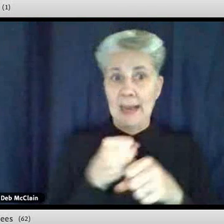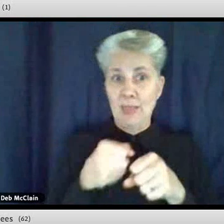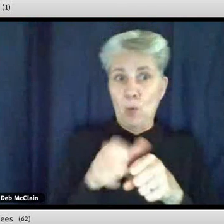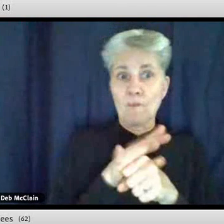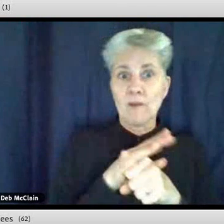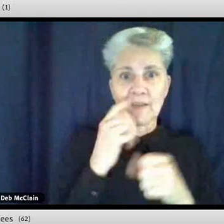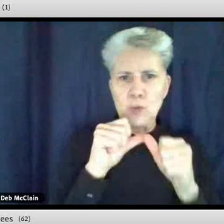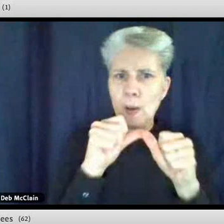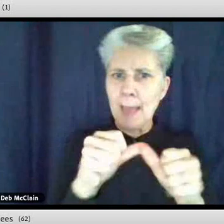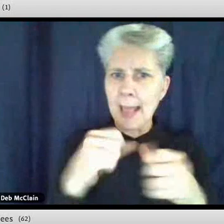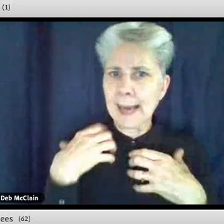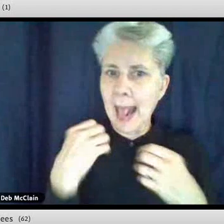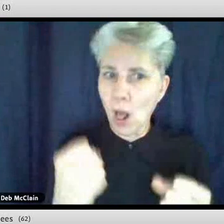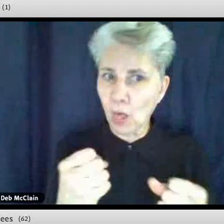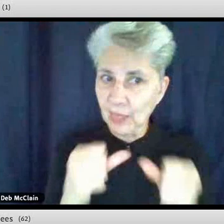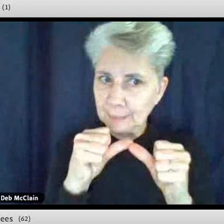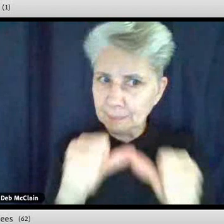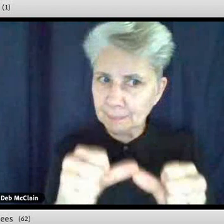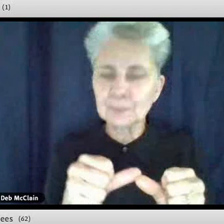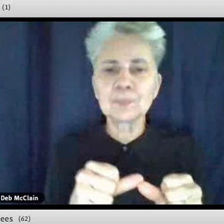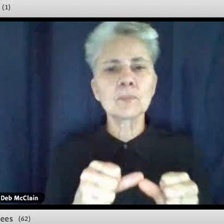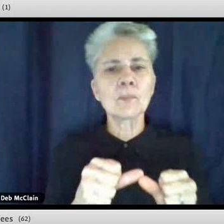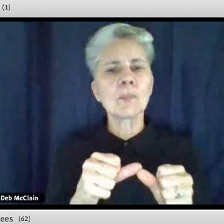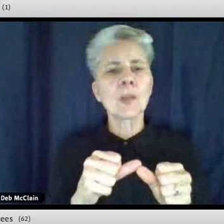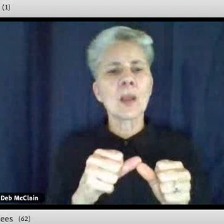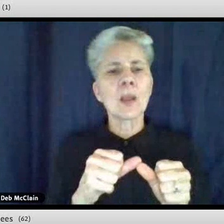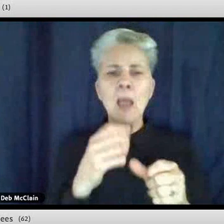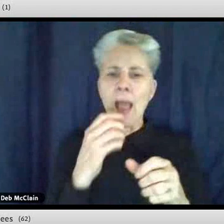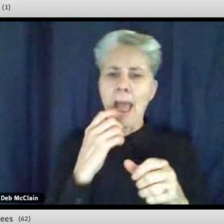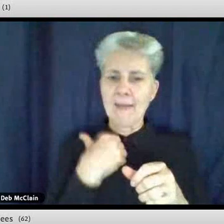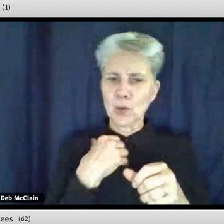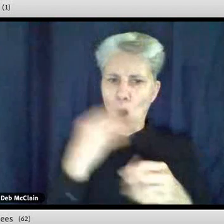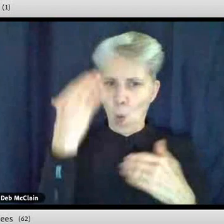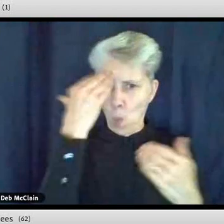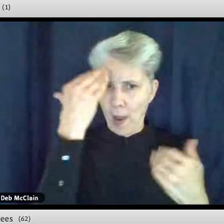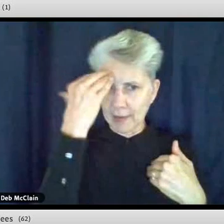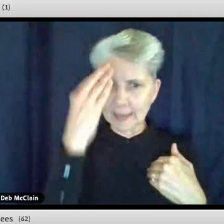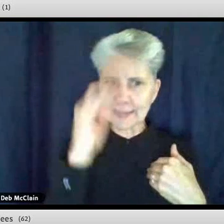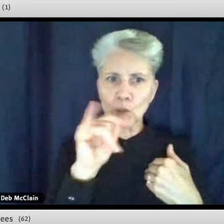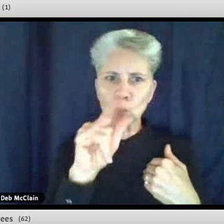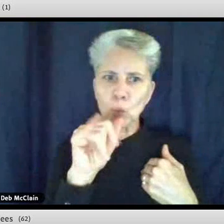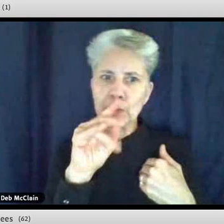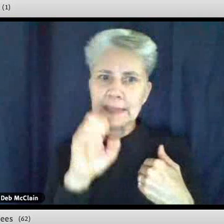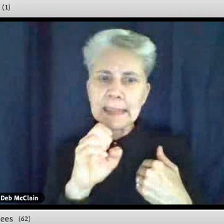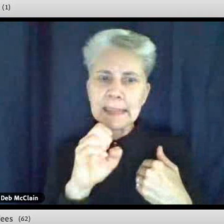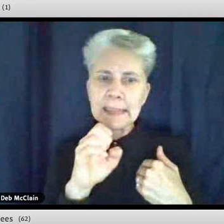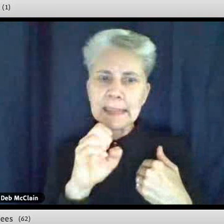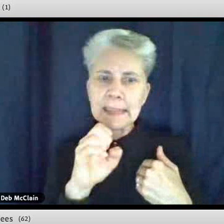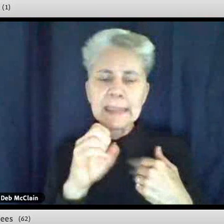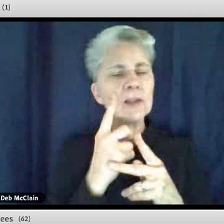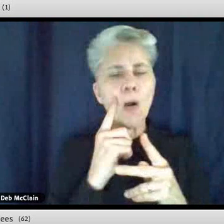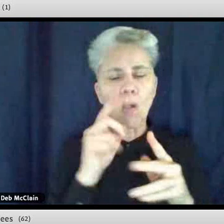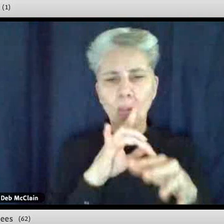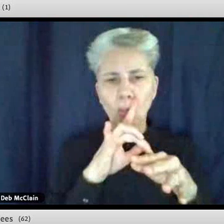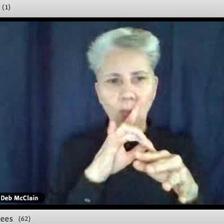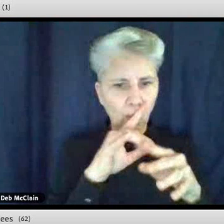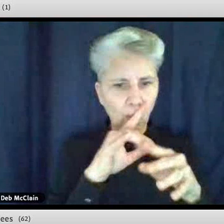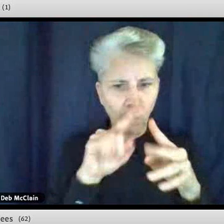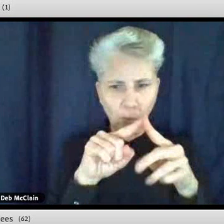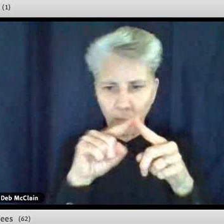also going to prevent you from getting the coronavirus if you stay healthy to begin with. Center your routine and